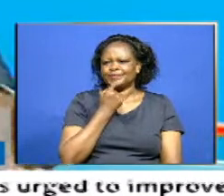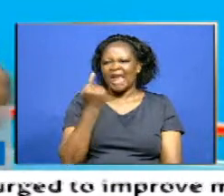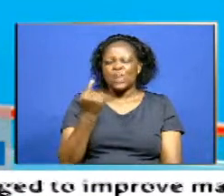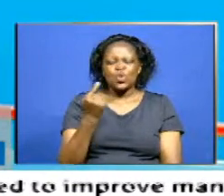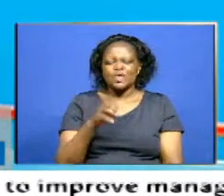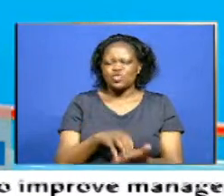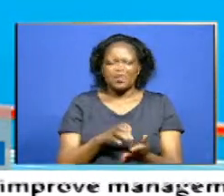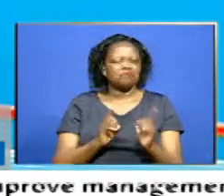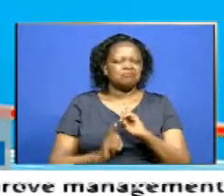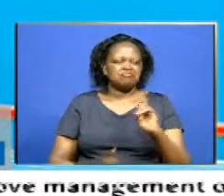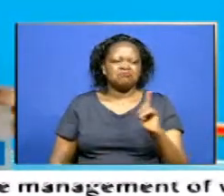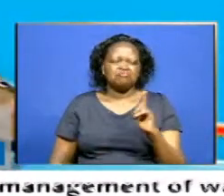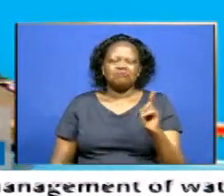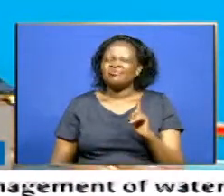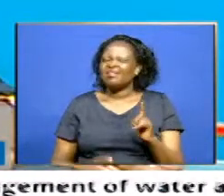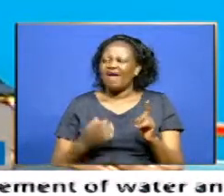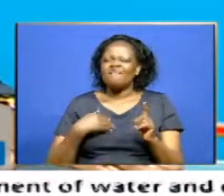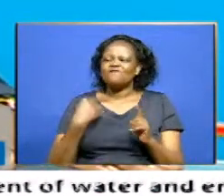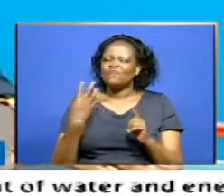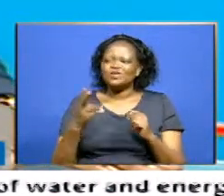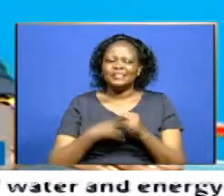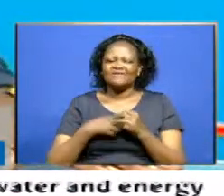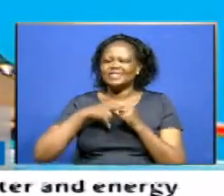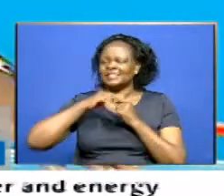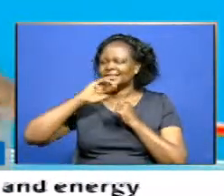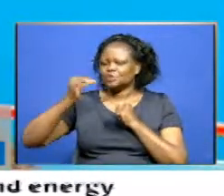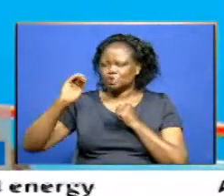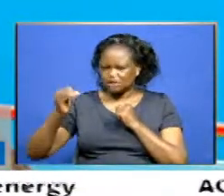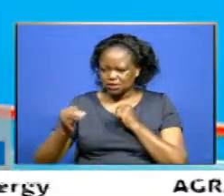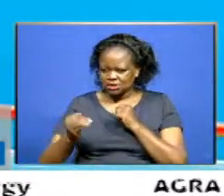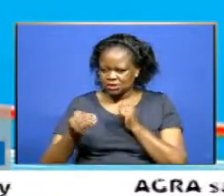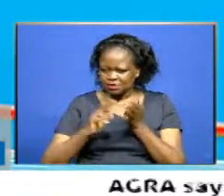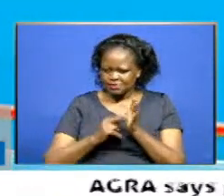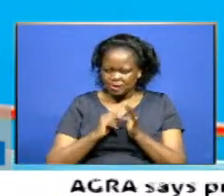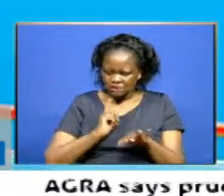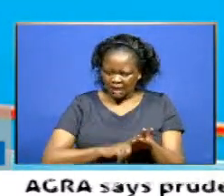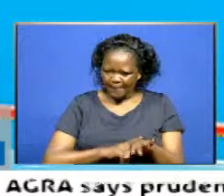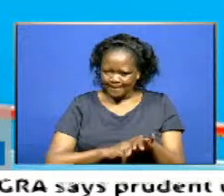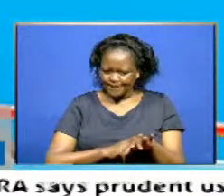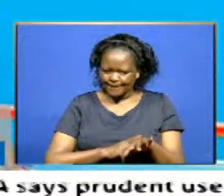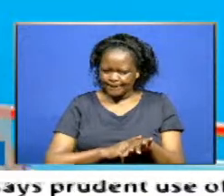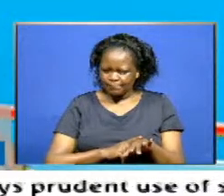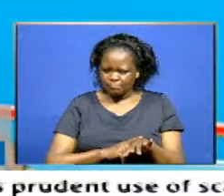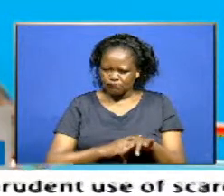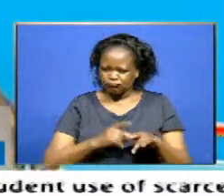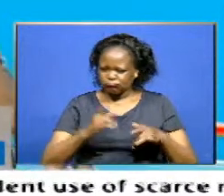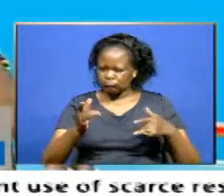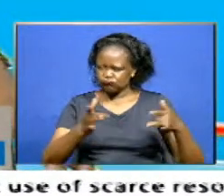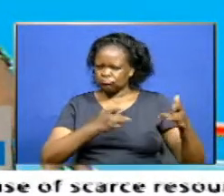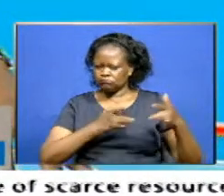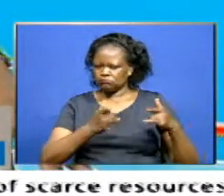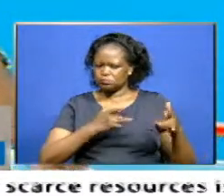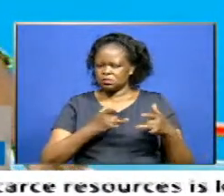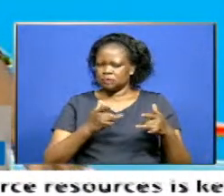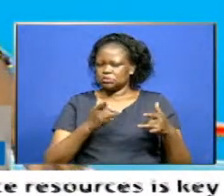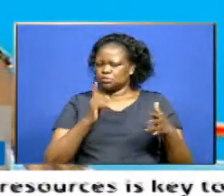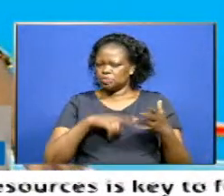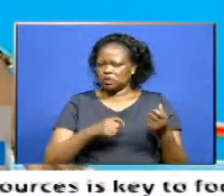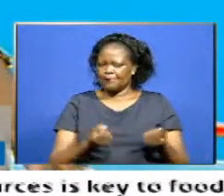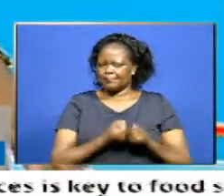case. There are 47 counties. So when you look and when you scan the ground and you do a SWOT